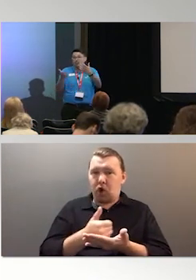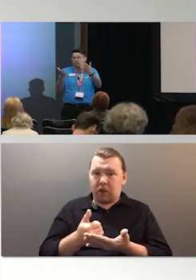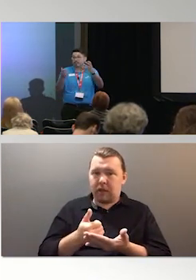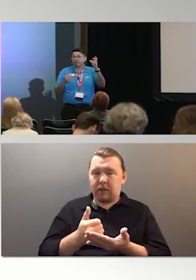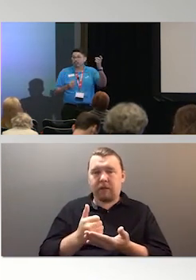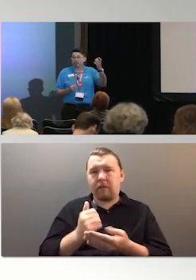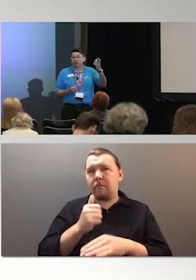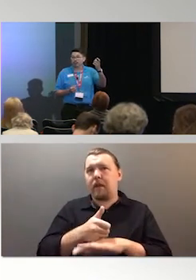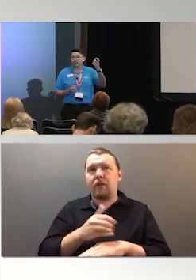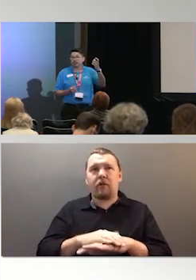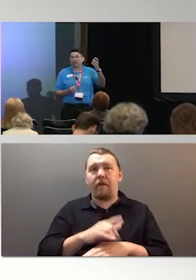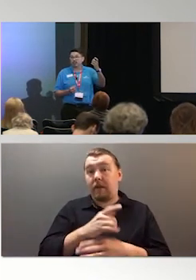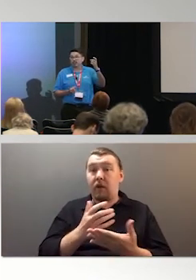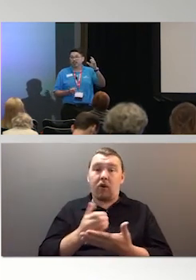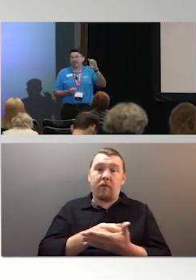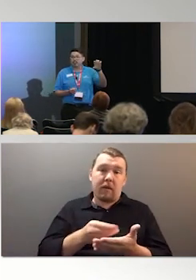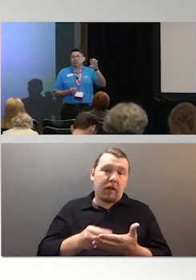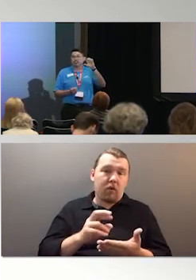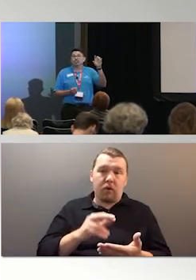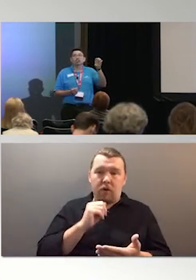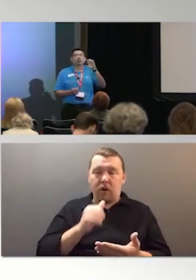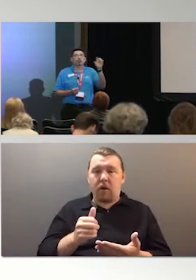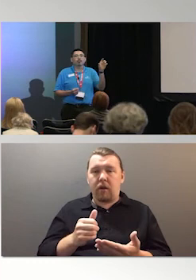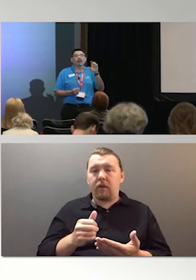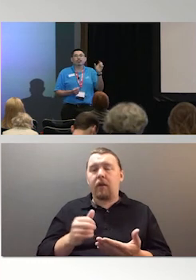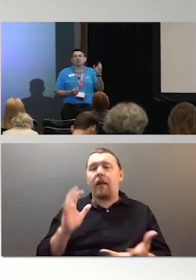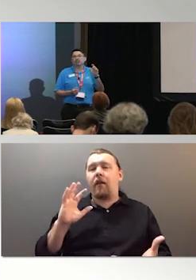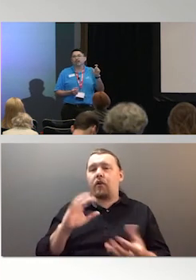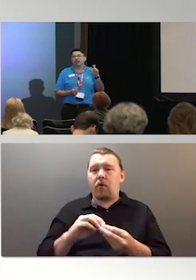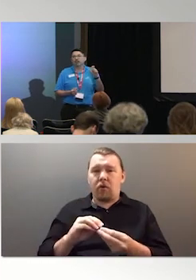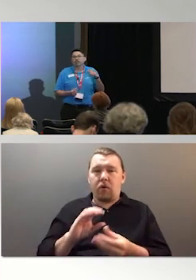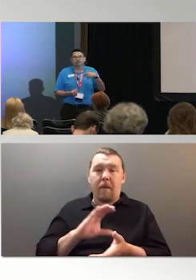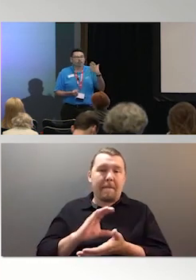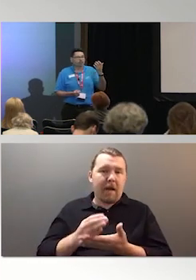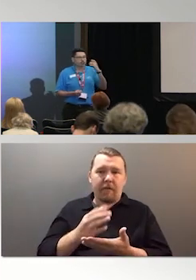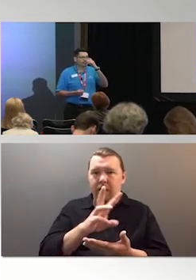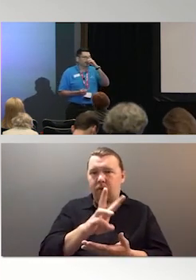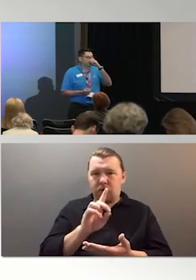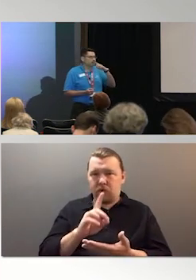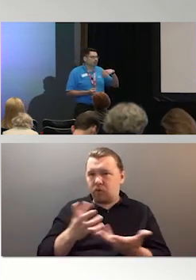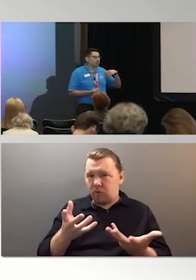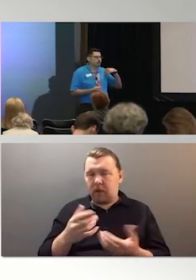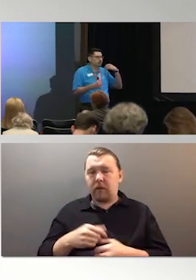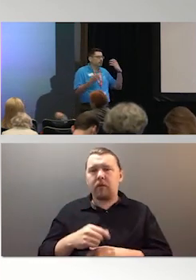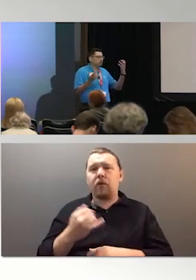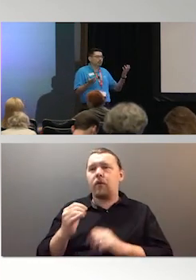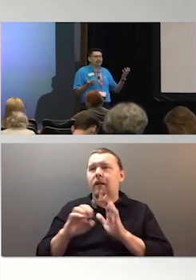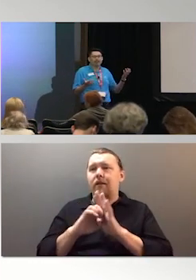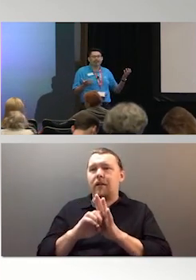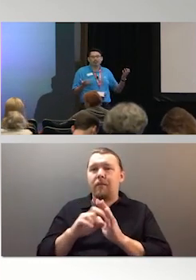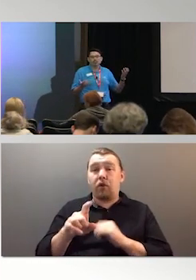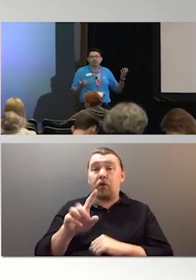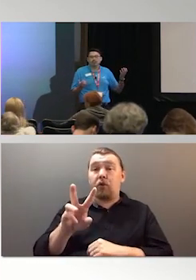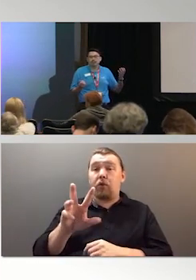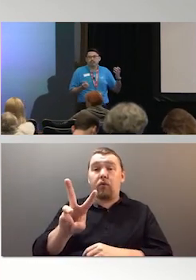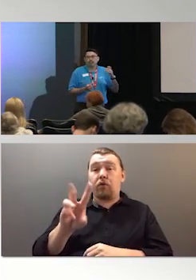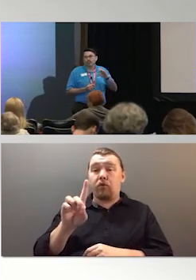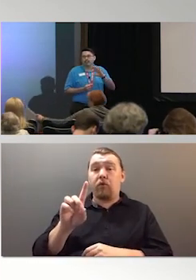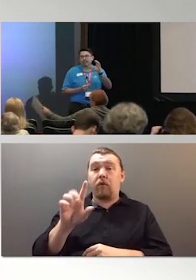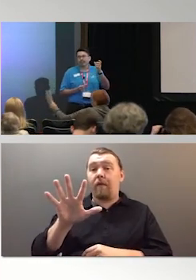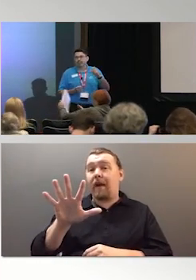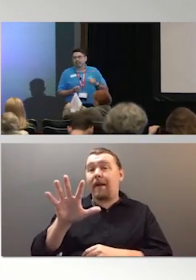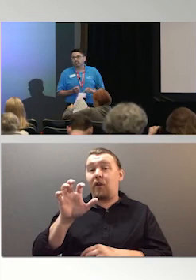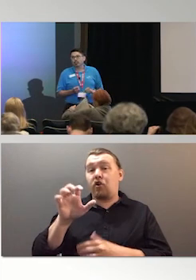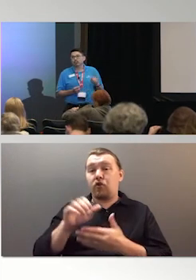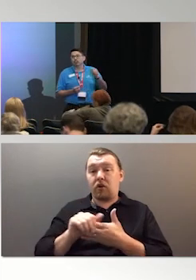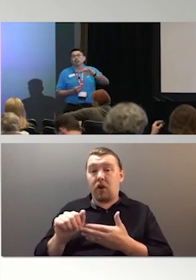based on if they earned money or not. And then the total amount they took out. So for example, let's say you took out $500. Of